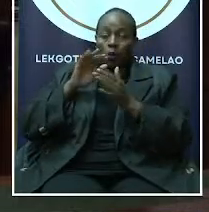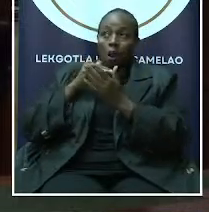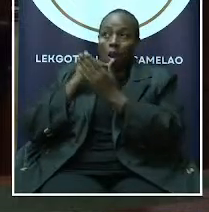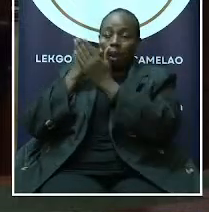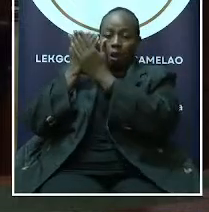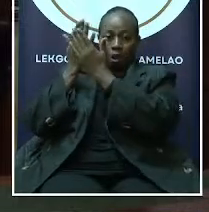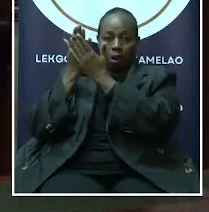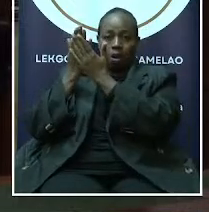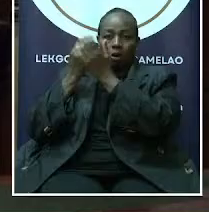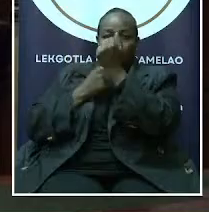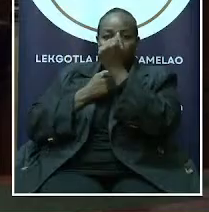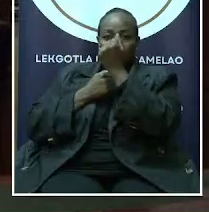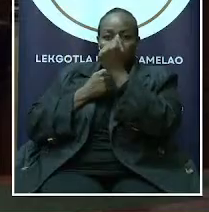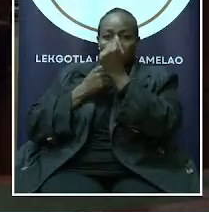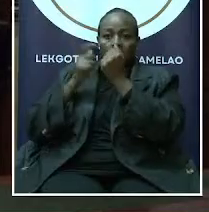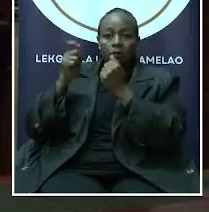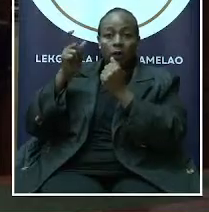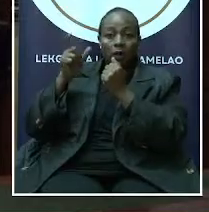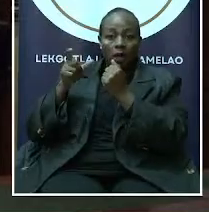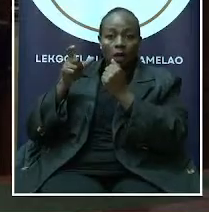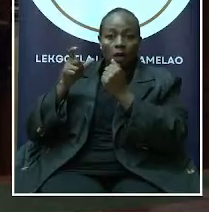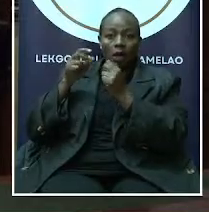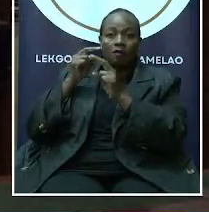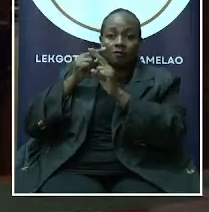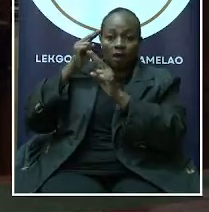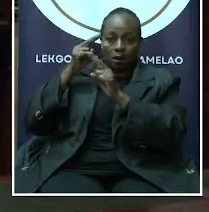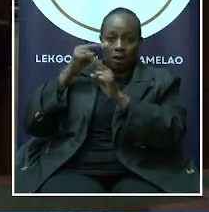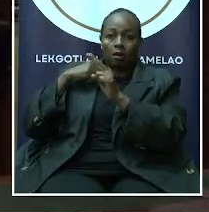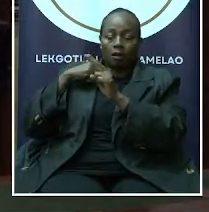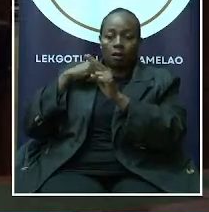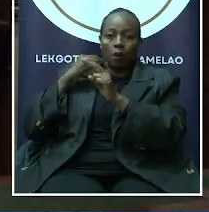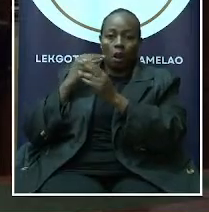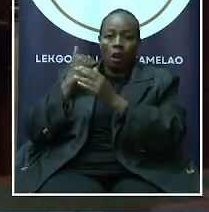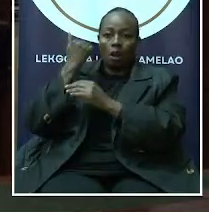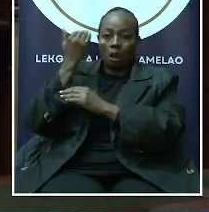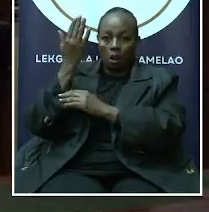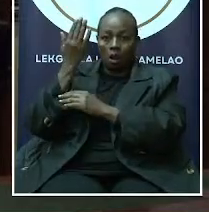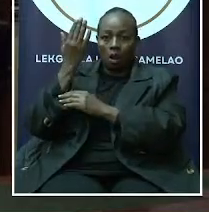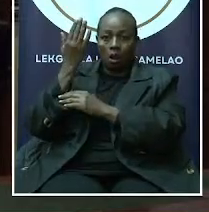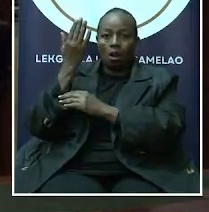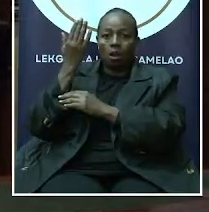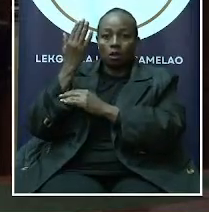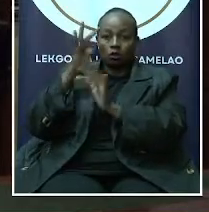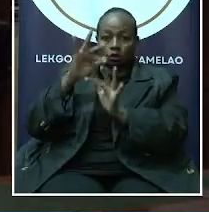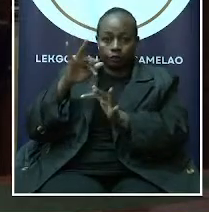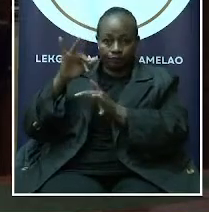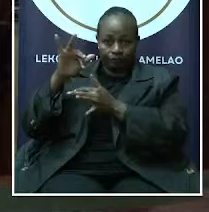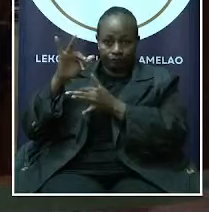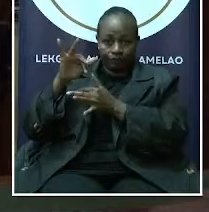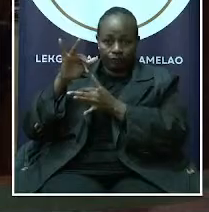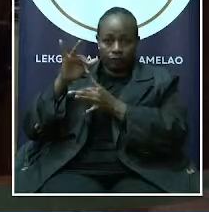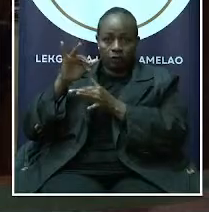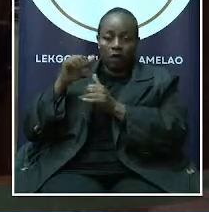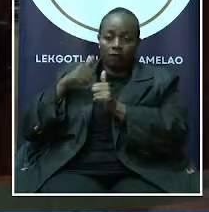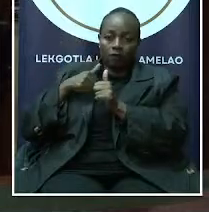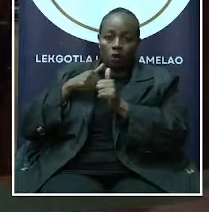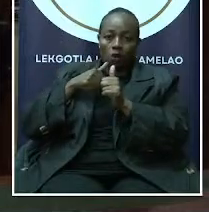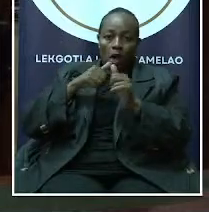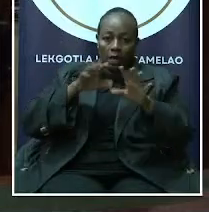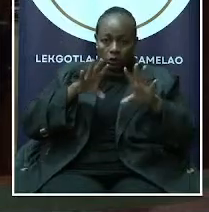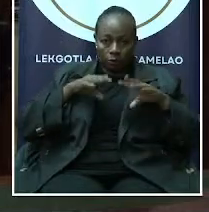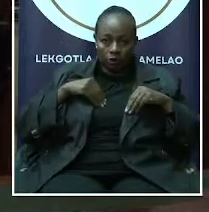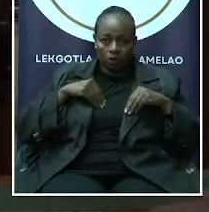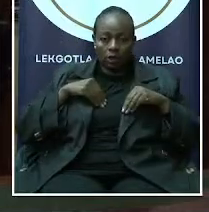Speaker when it will ultimately be submitted or presented to the House for adoption. And all